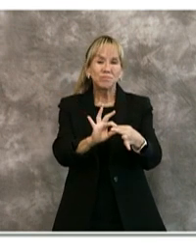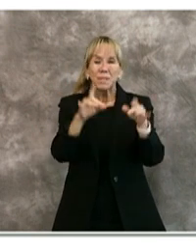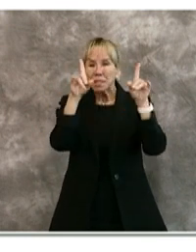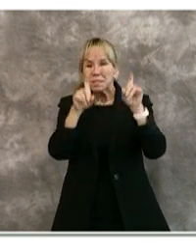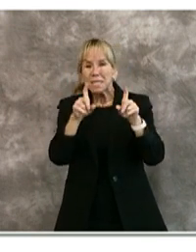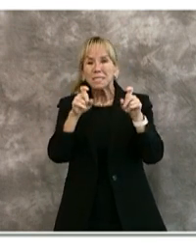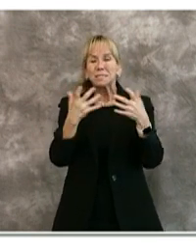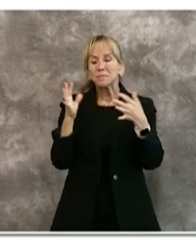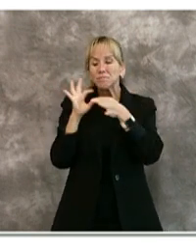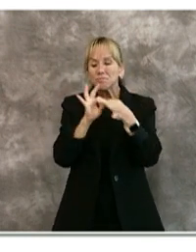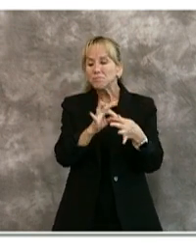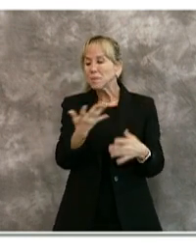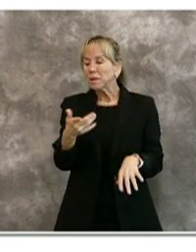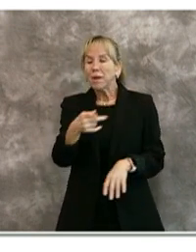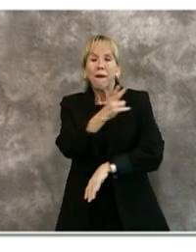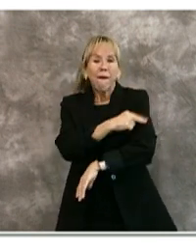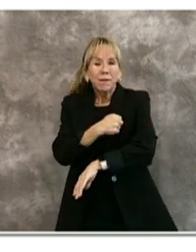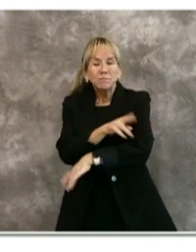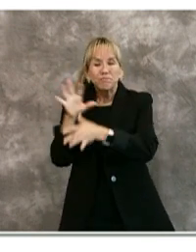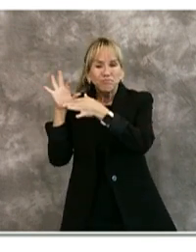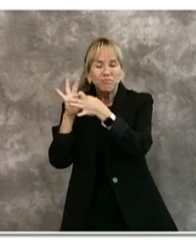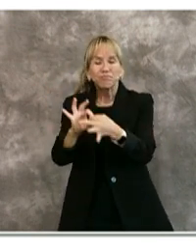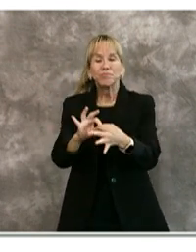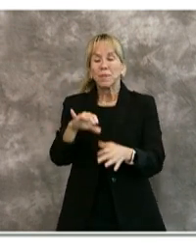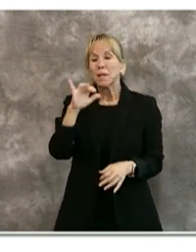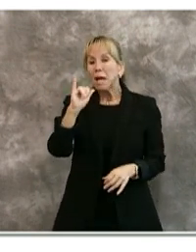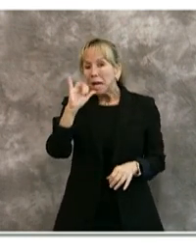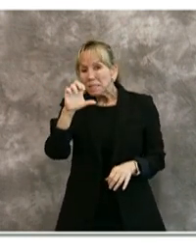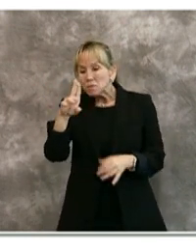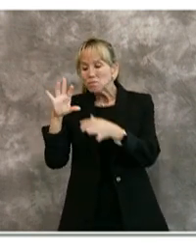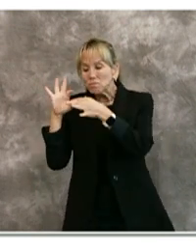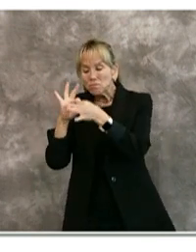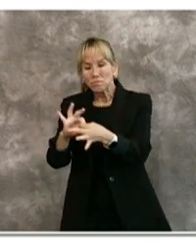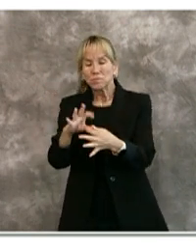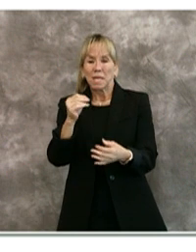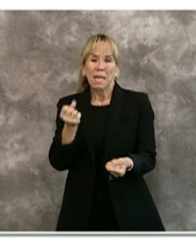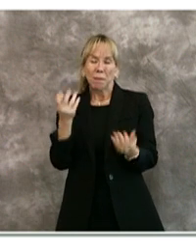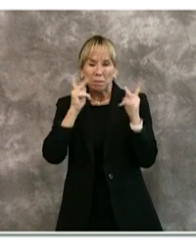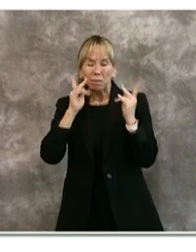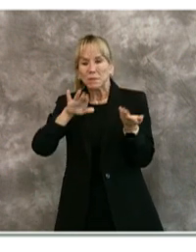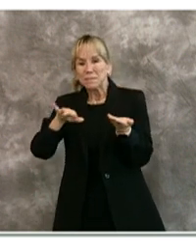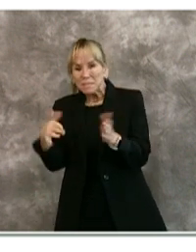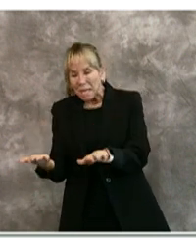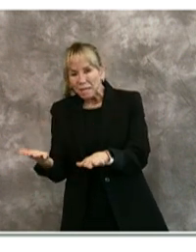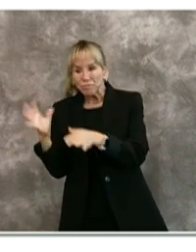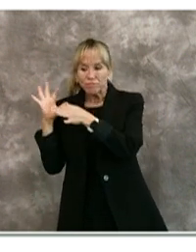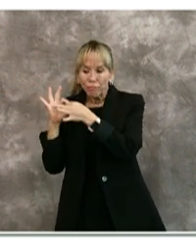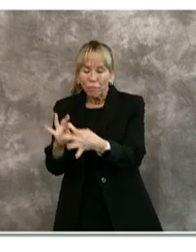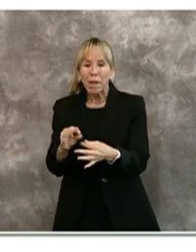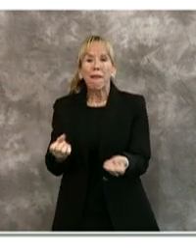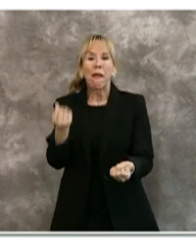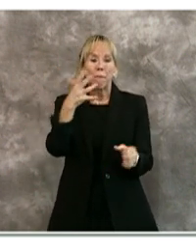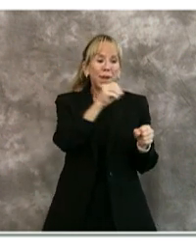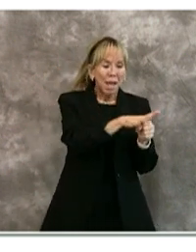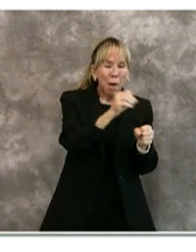cases, hospitalizations, ICU admissions, deaths, and outbreaks. And we're going to start with